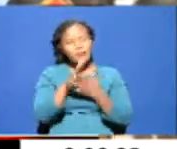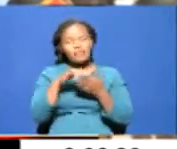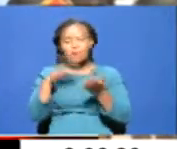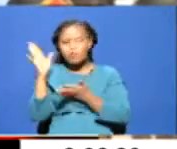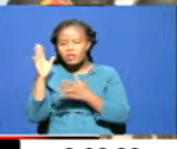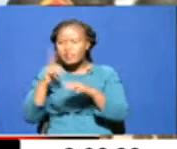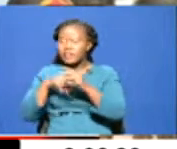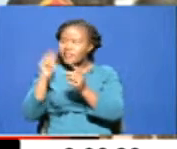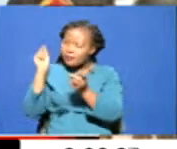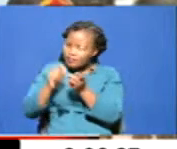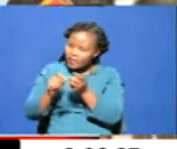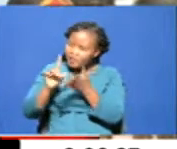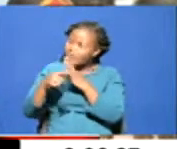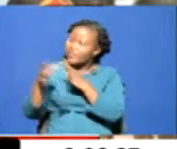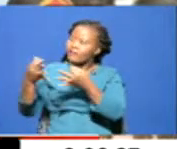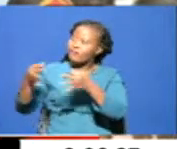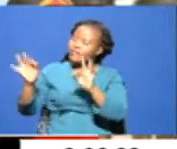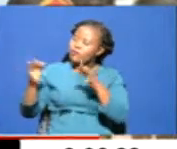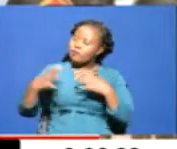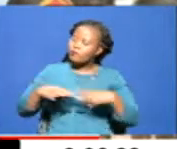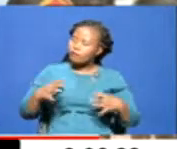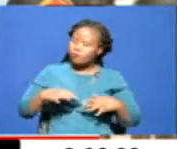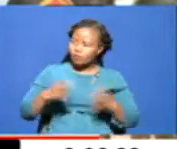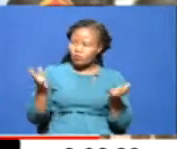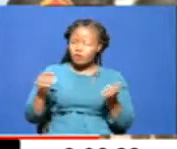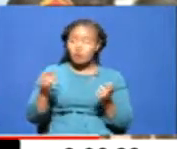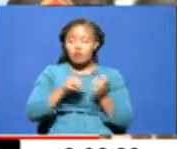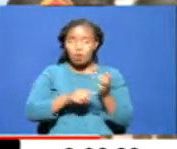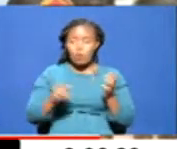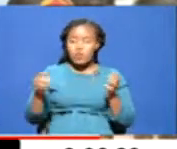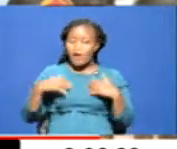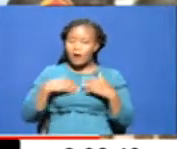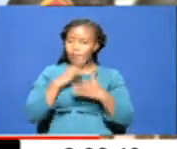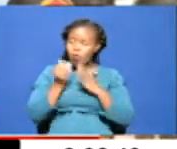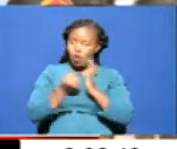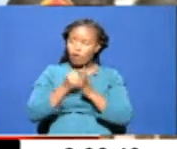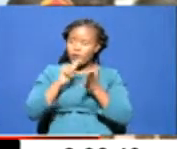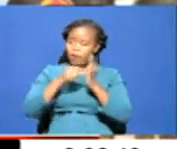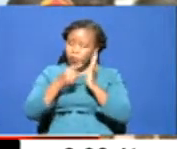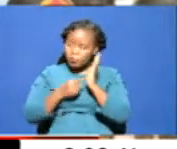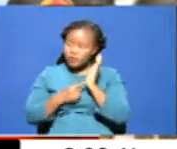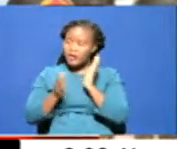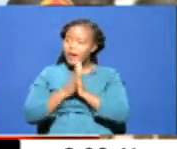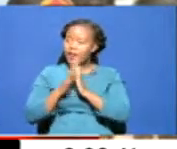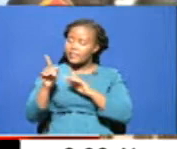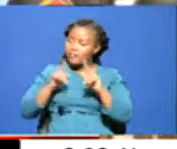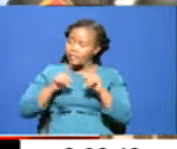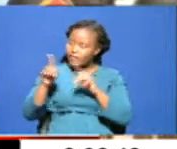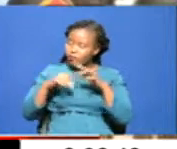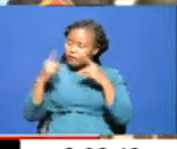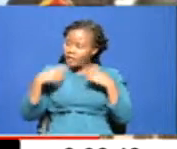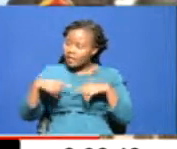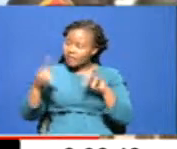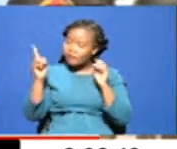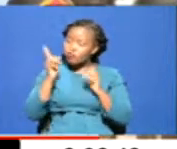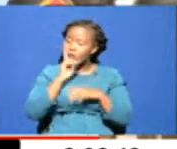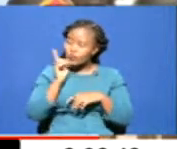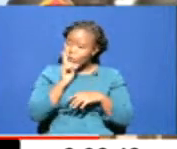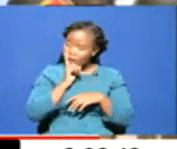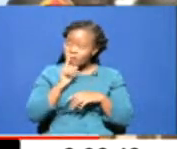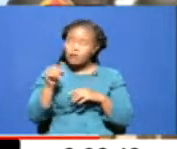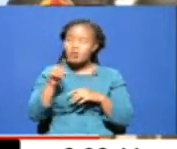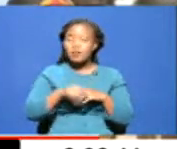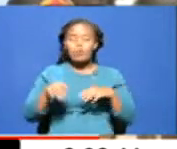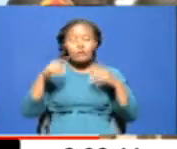release them to the community. So we still have those. And once the guidelines and travel advisory come out tomorrow, we'll be able to